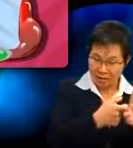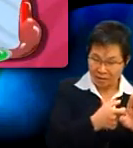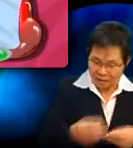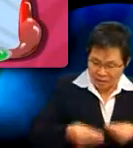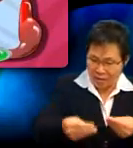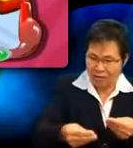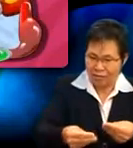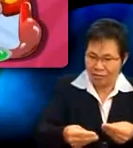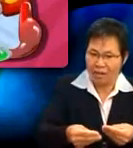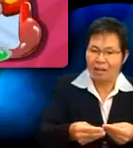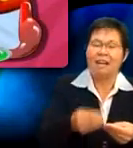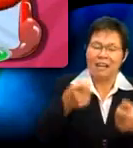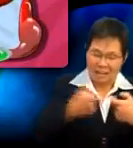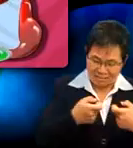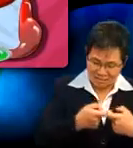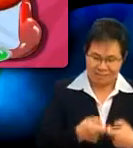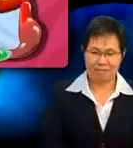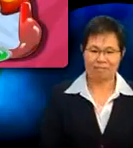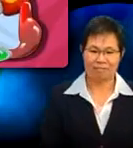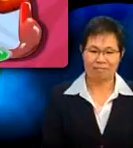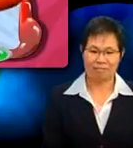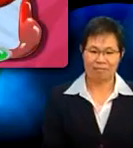batteries provide a supply of electricity.